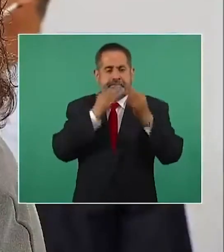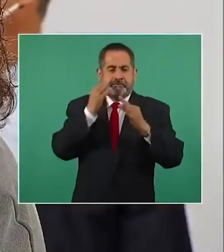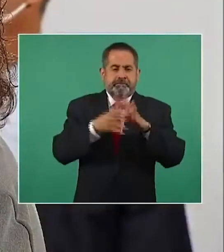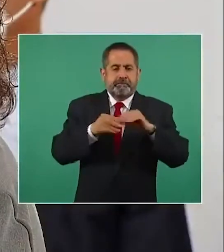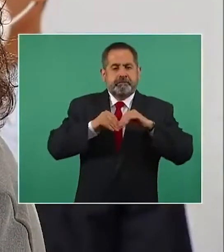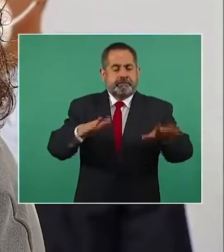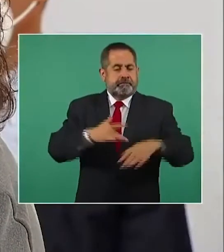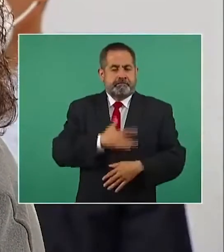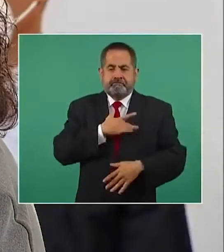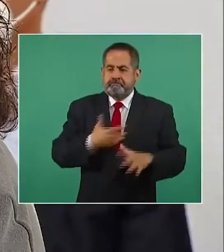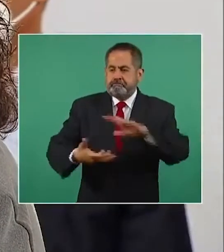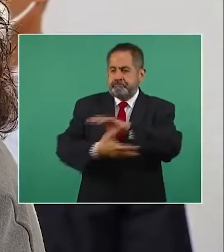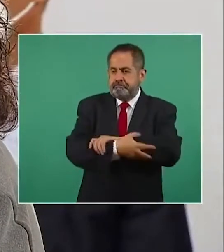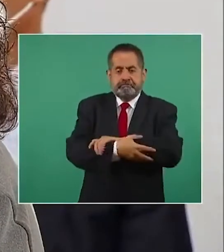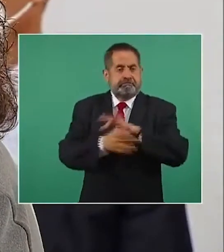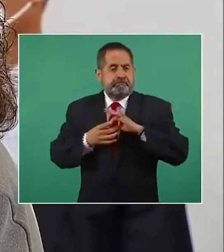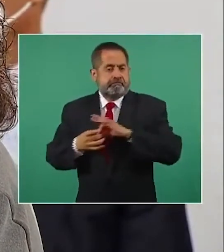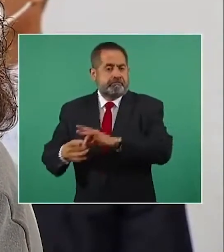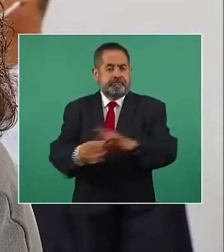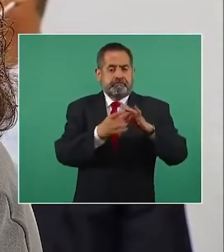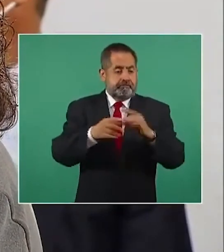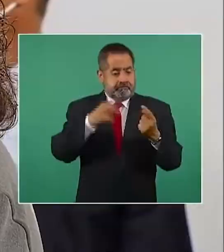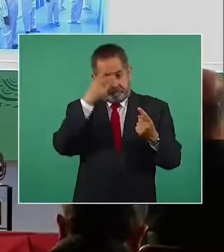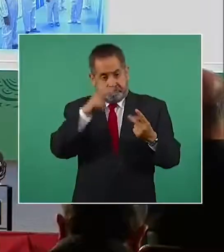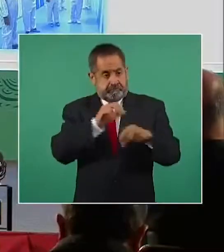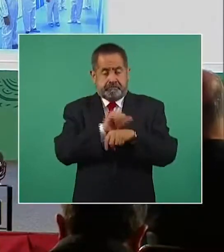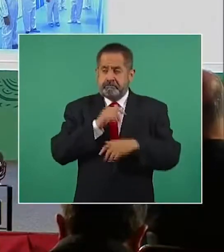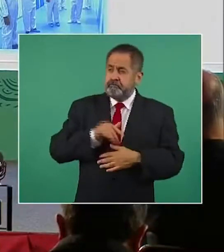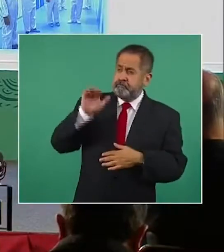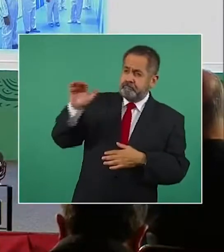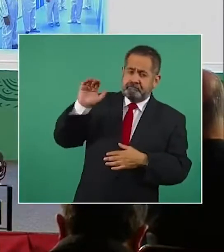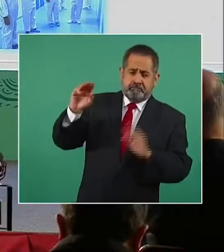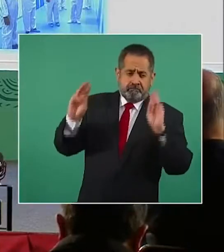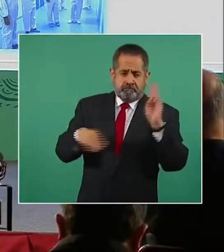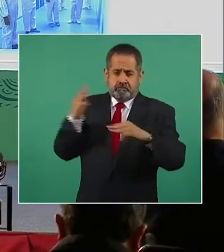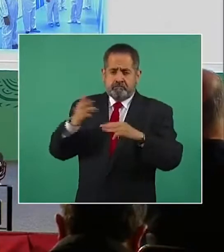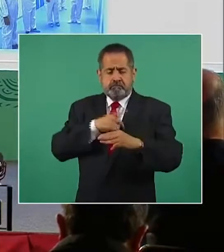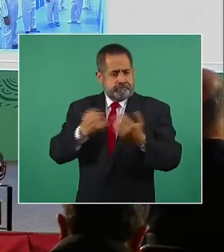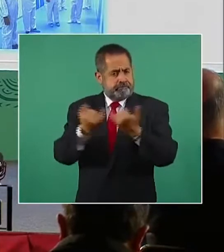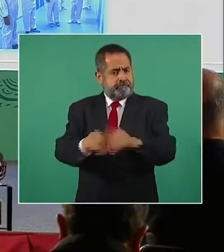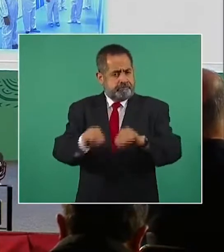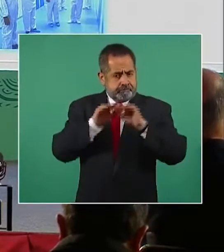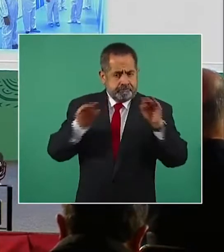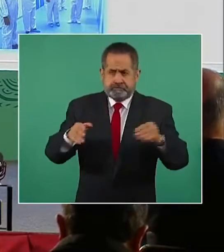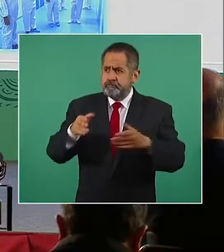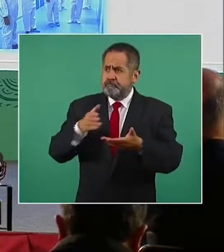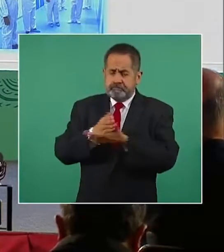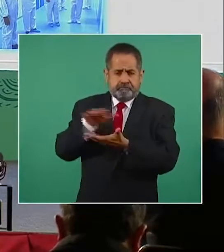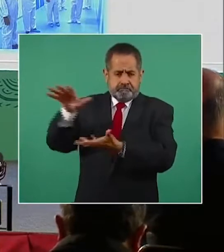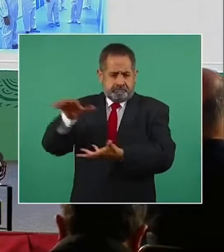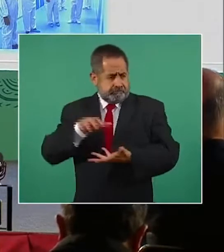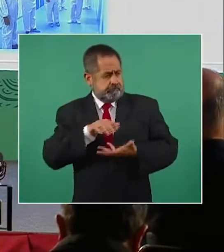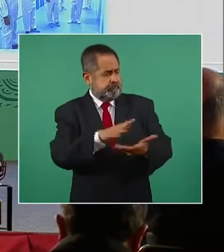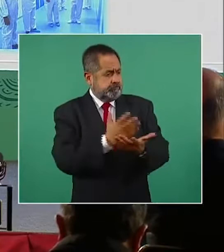access to many Latin American nations is big news. It's a step toward regional solidarity. Mexico